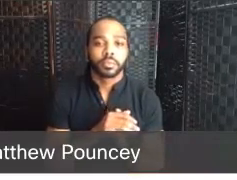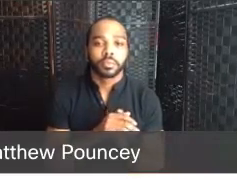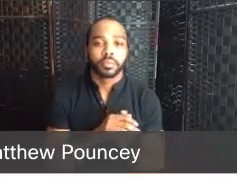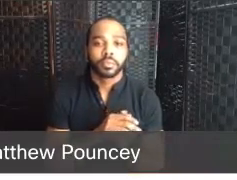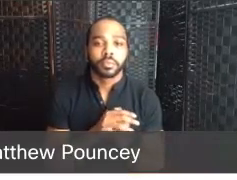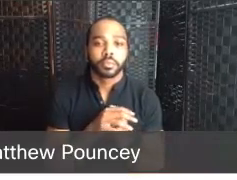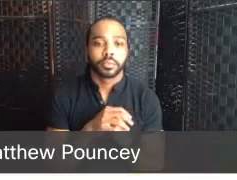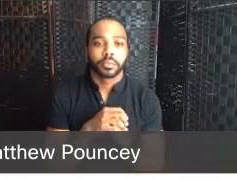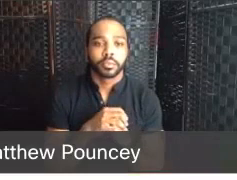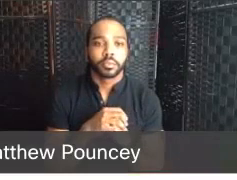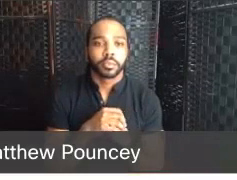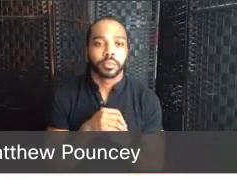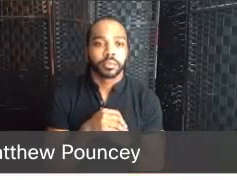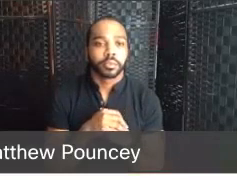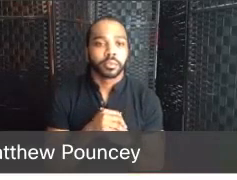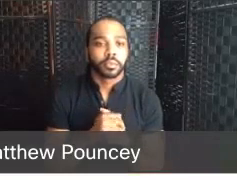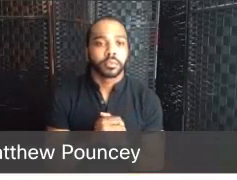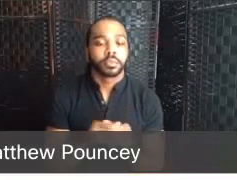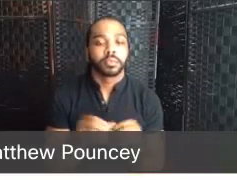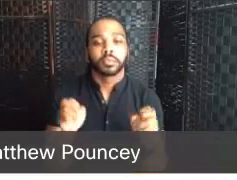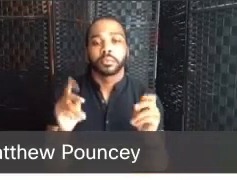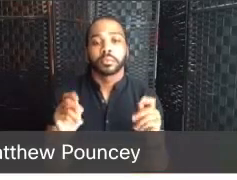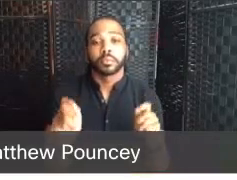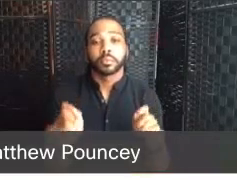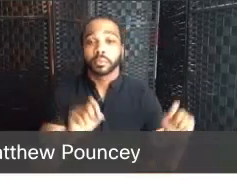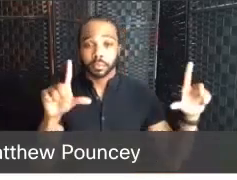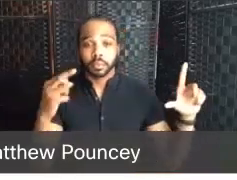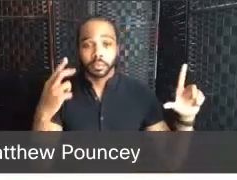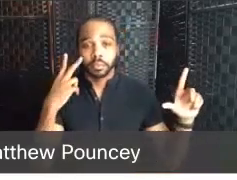There we go. So as you can see,